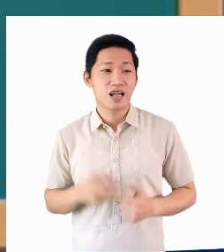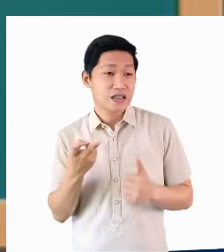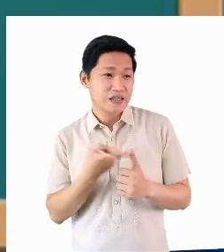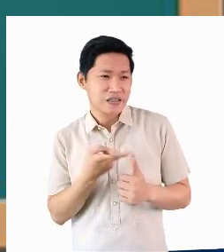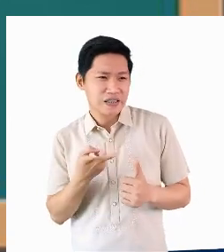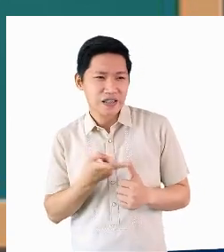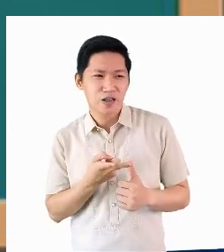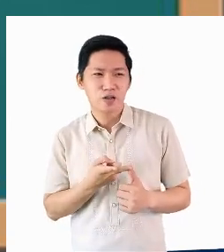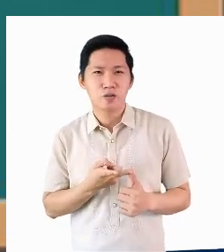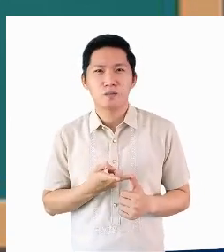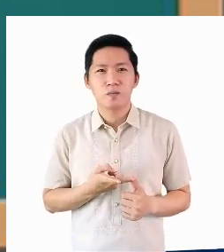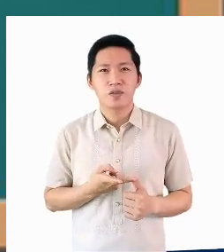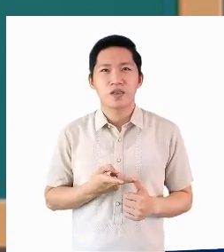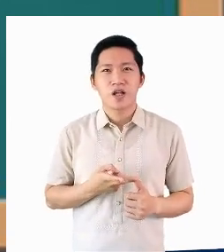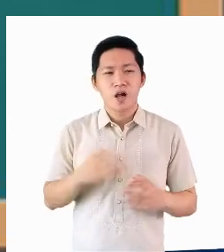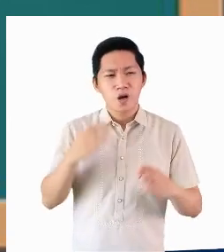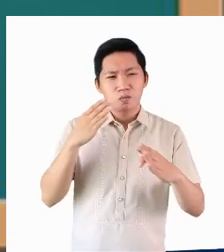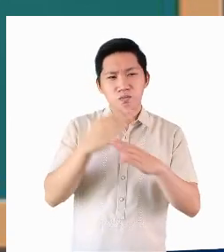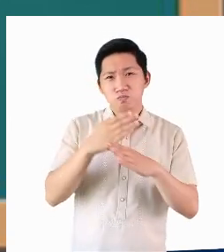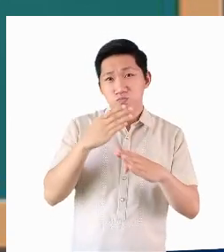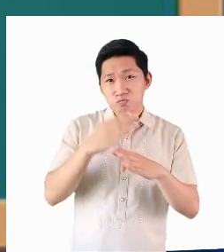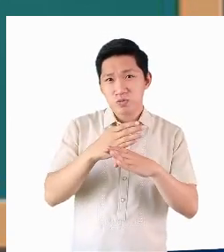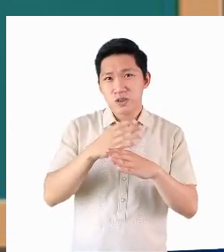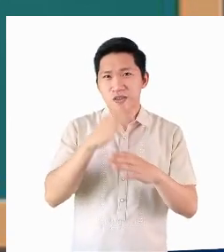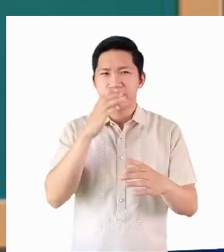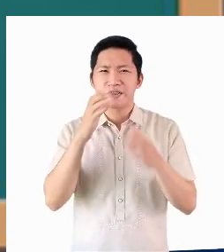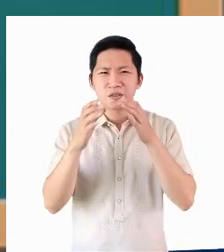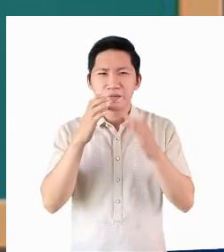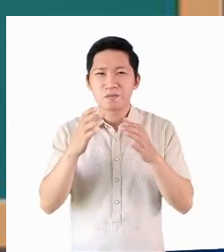Second, what are the barriers to communication?